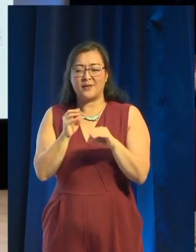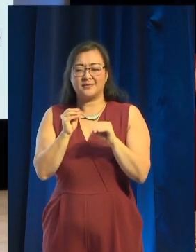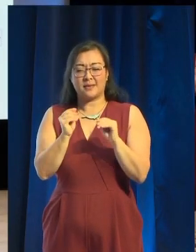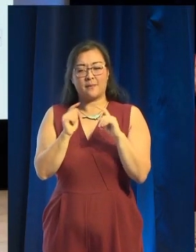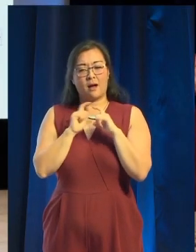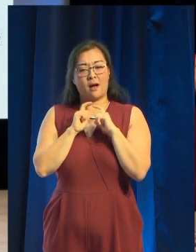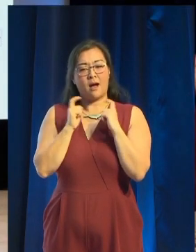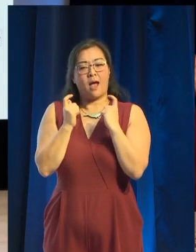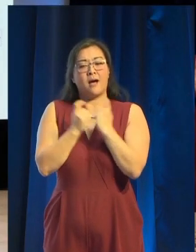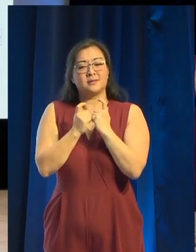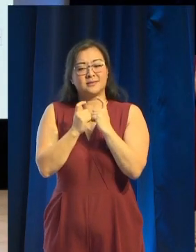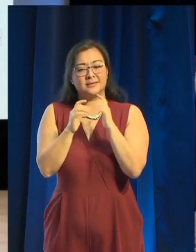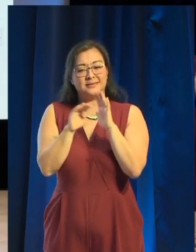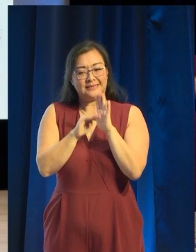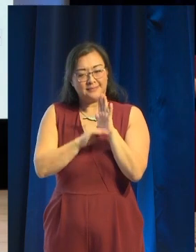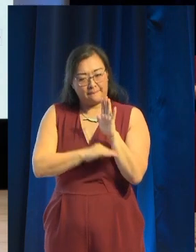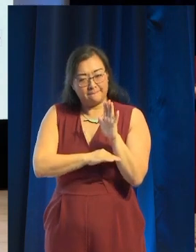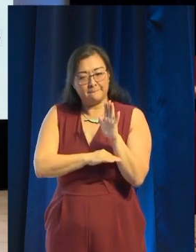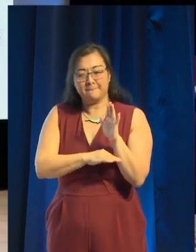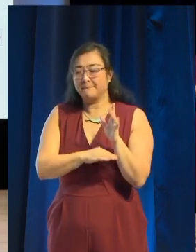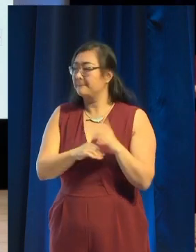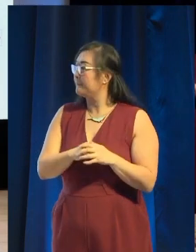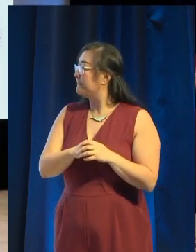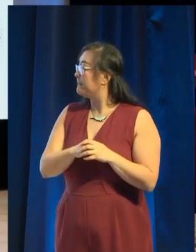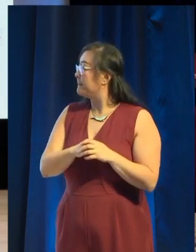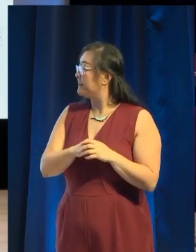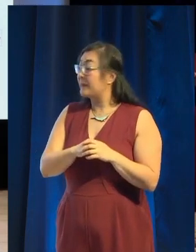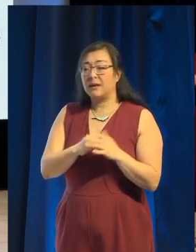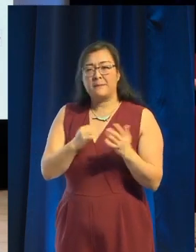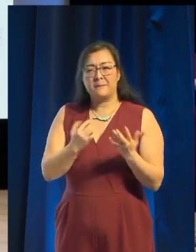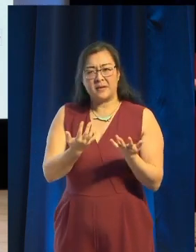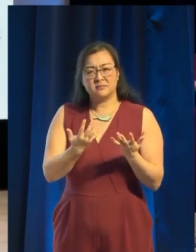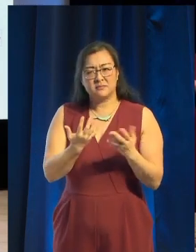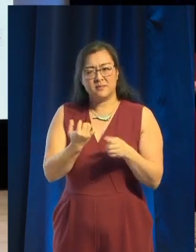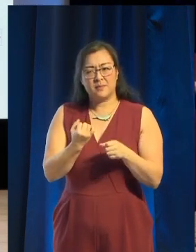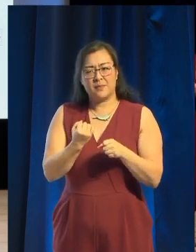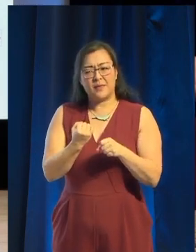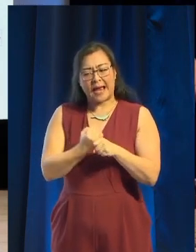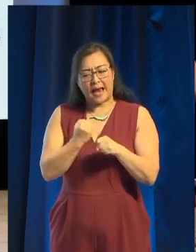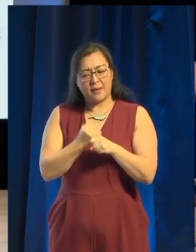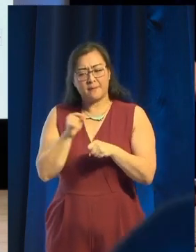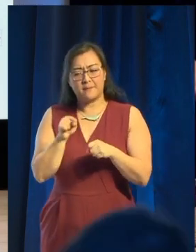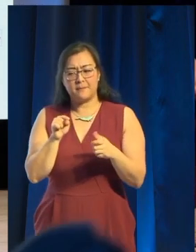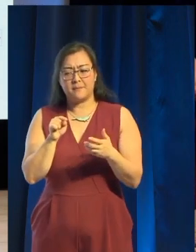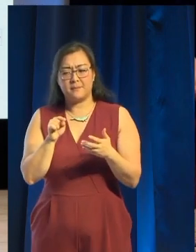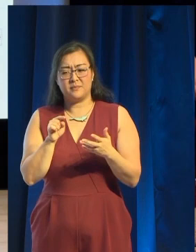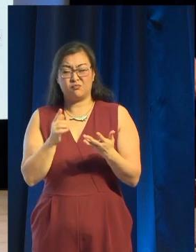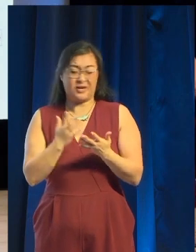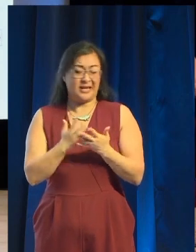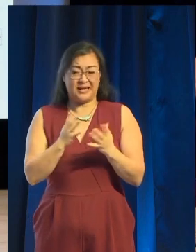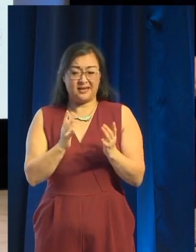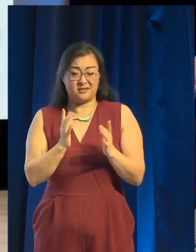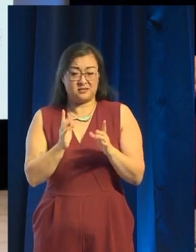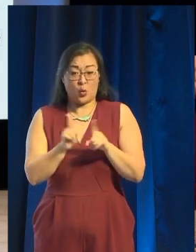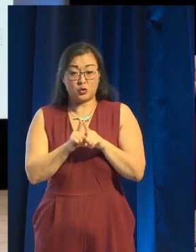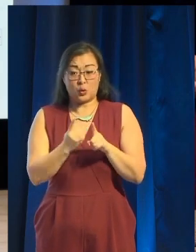character. But since the game is also about a girl choosing the right